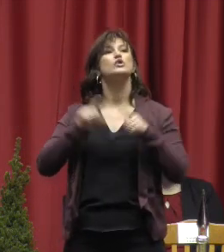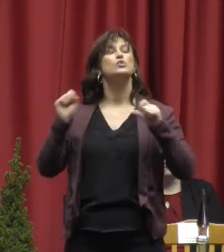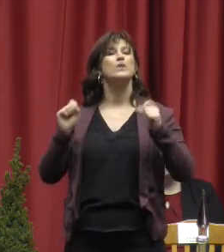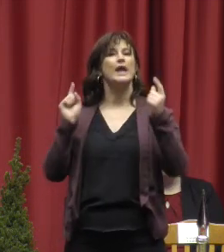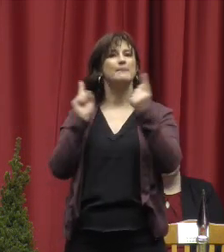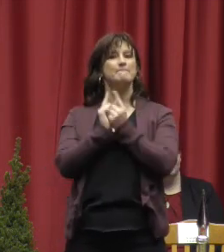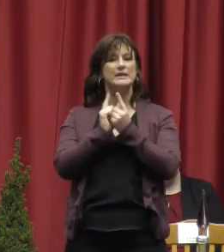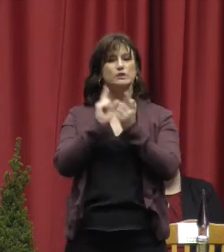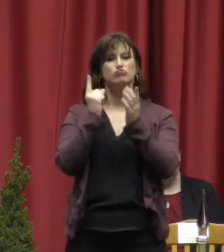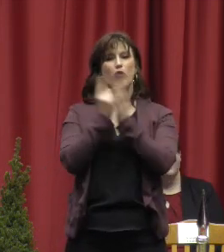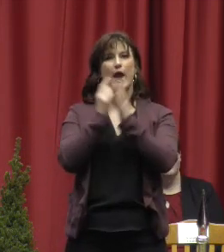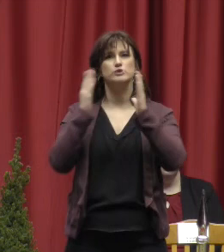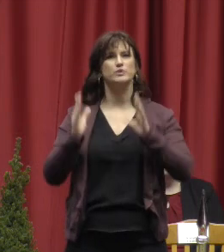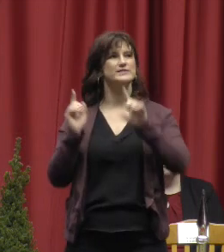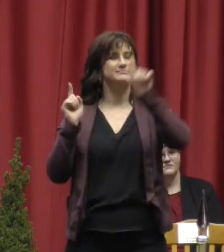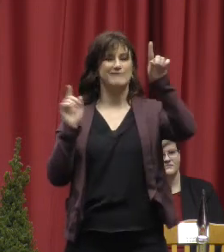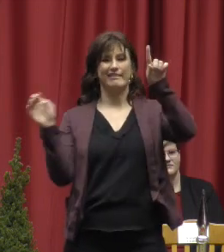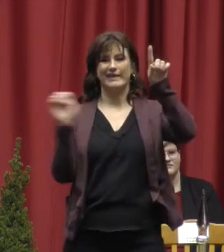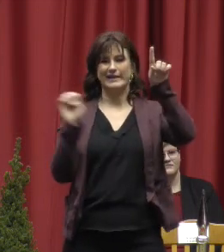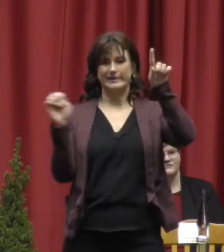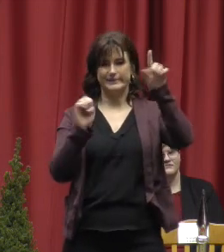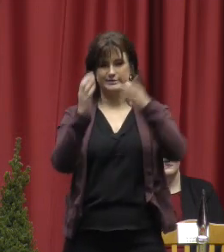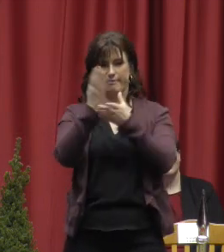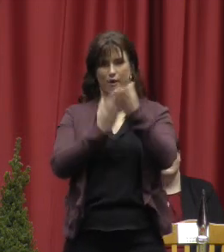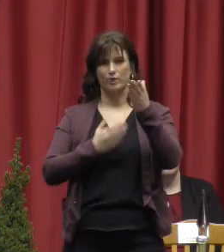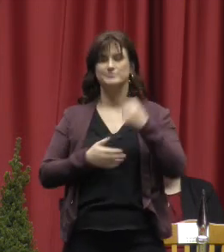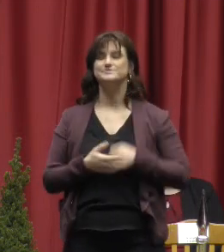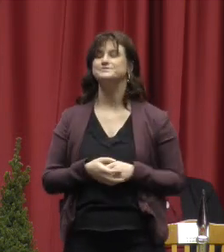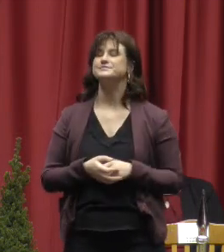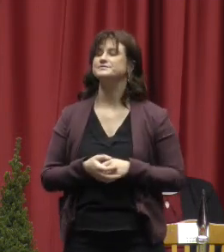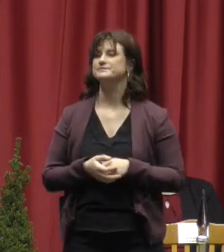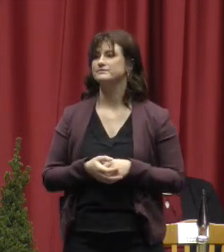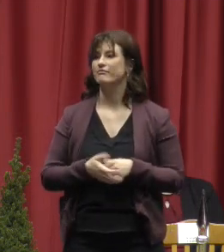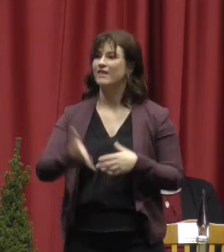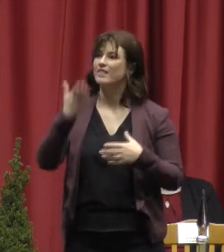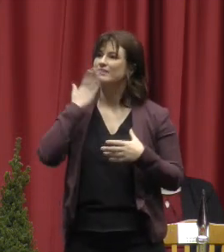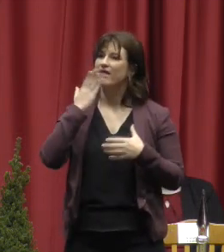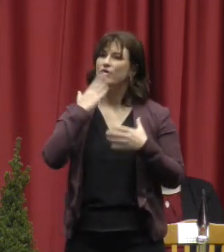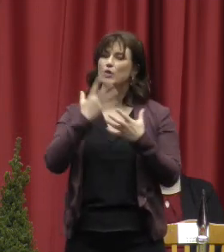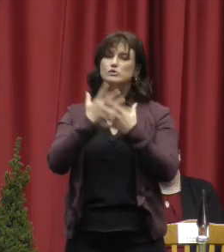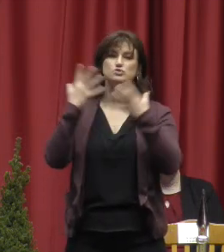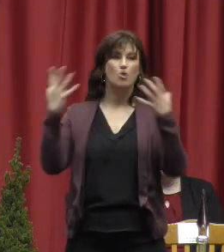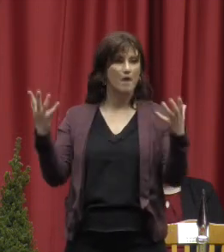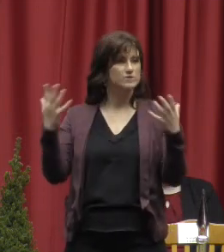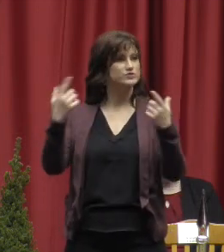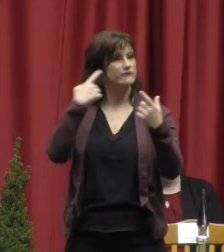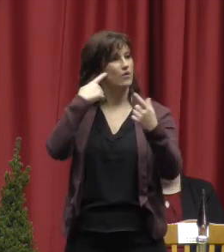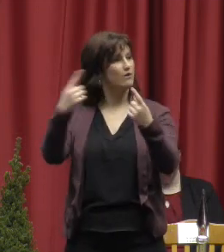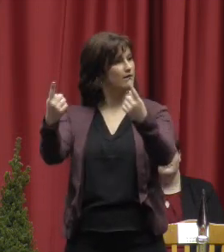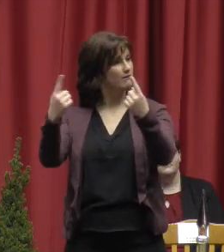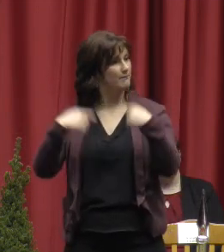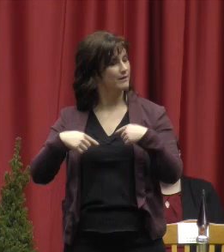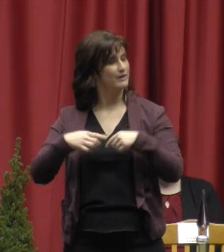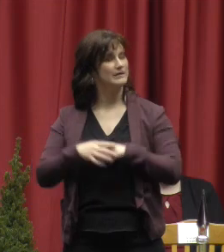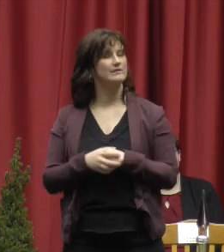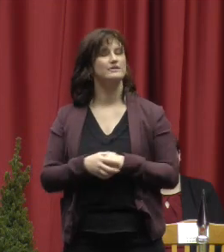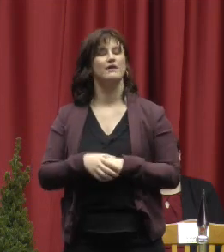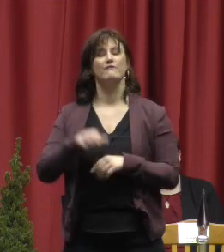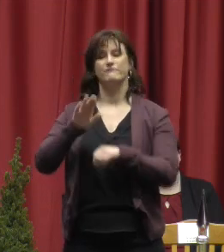graduates on the East Concourse. Thank you all so very much for attending the